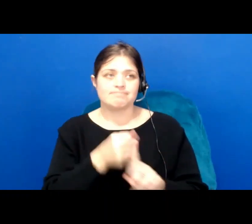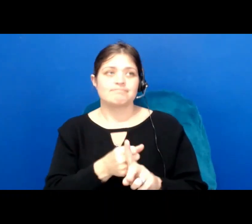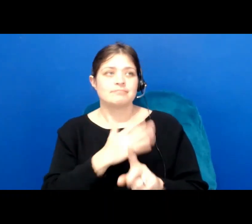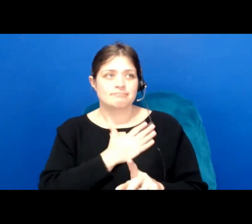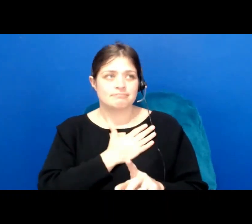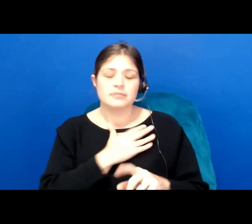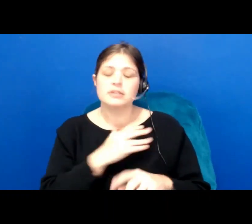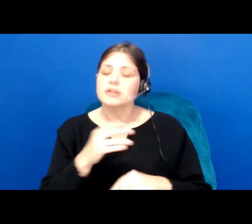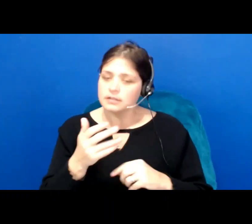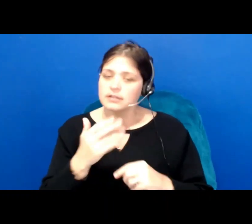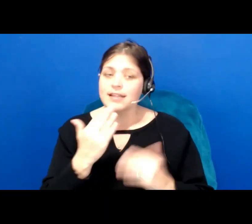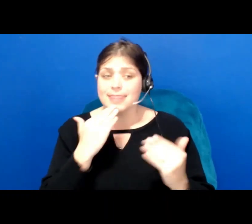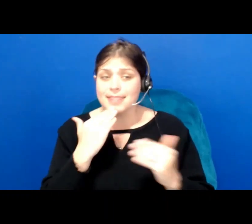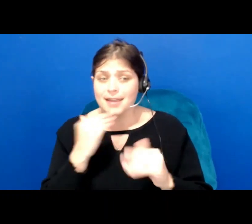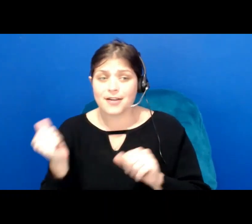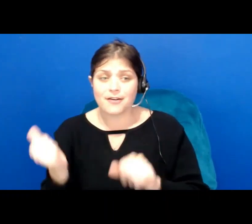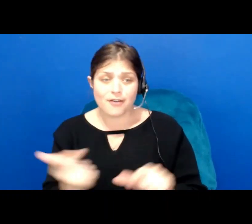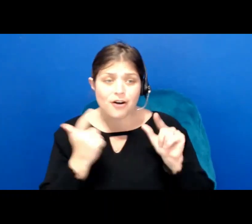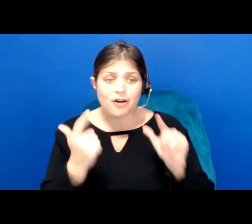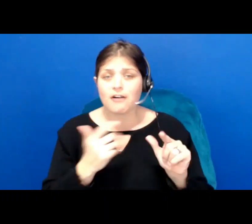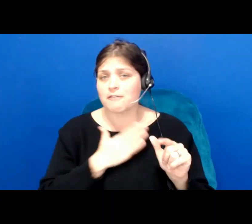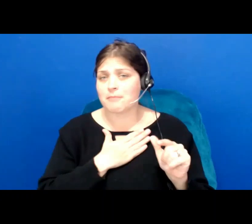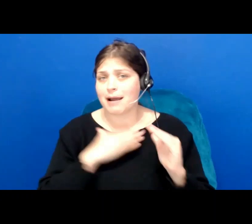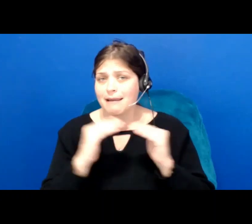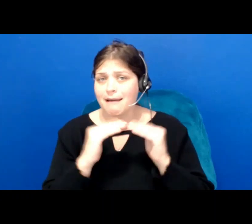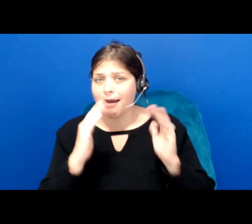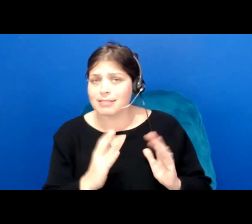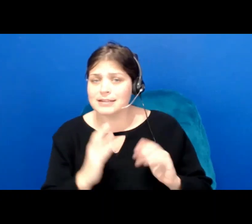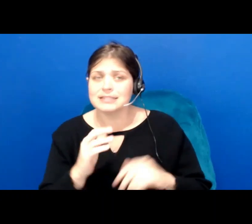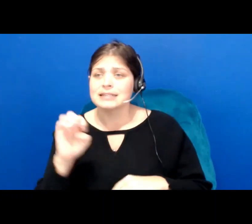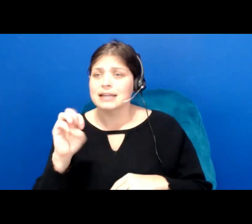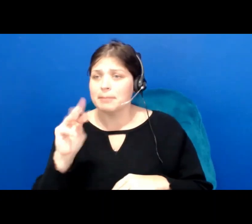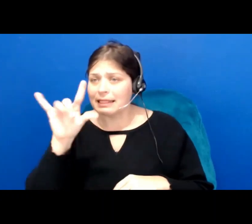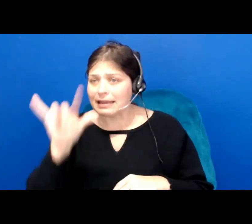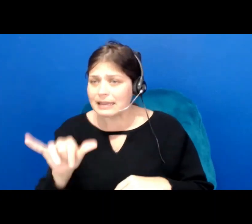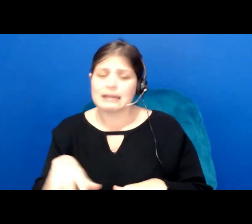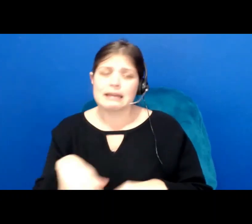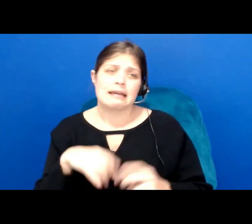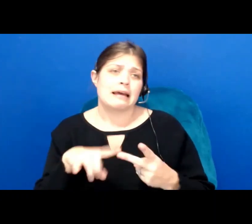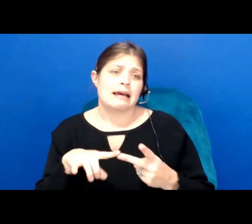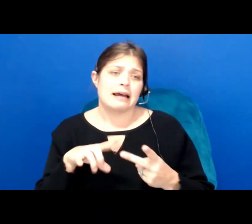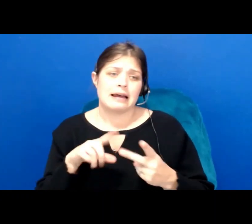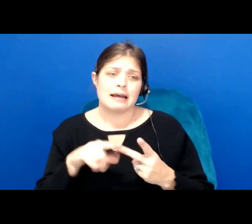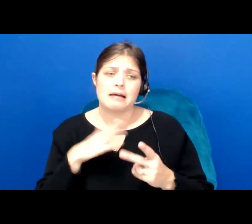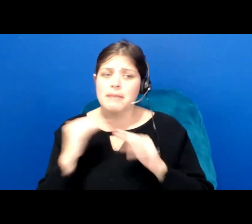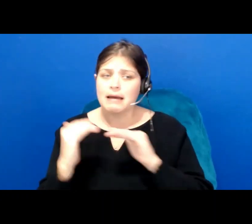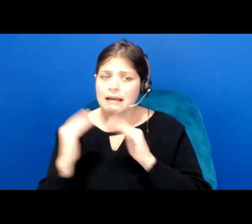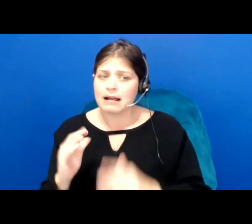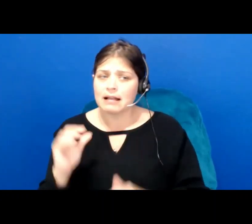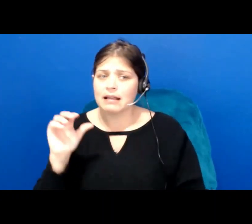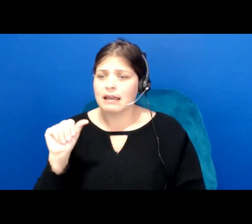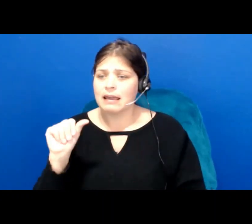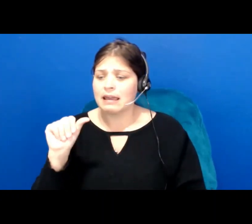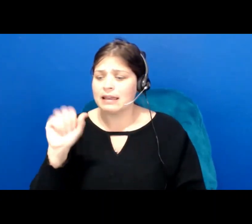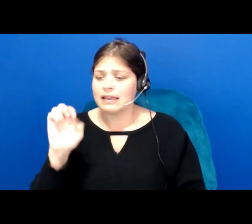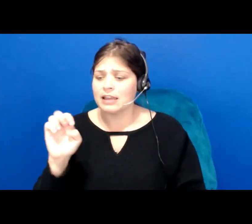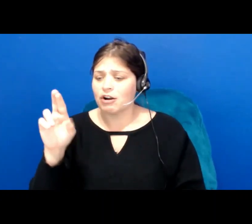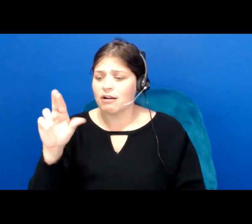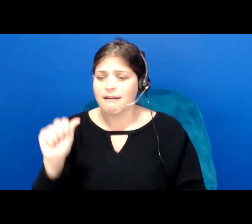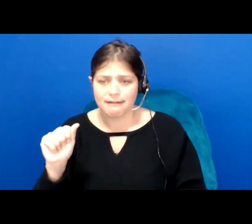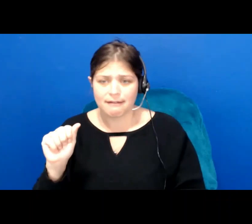of my Scarrett colleagues and Emily and my colleagues at AERA for once